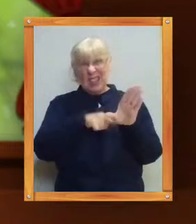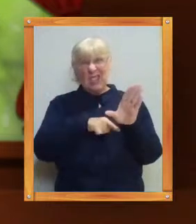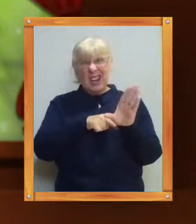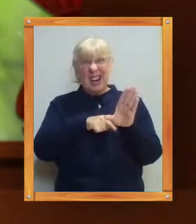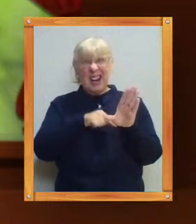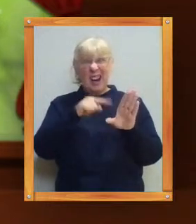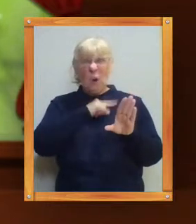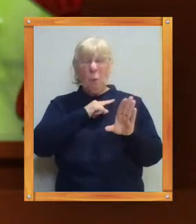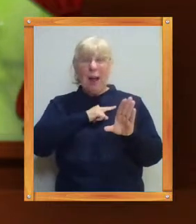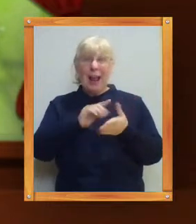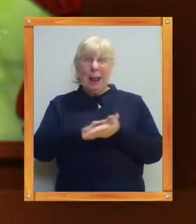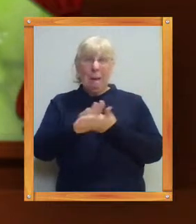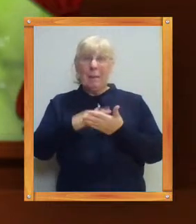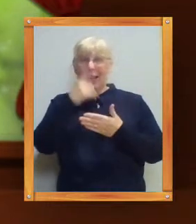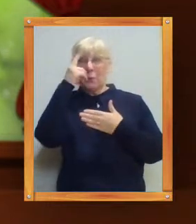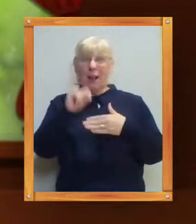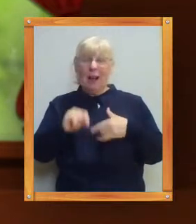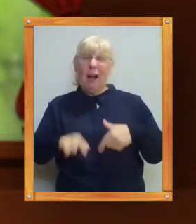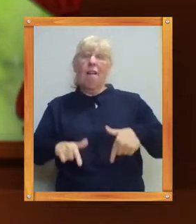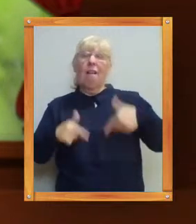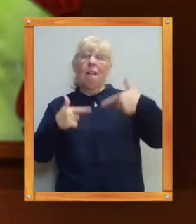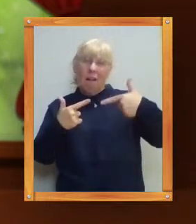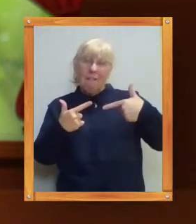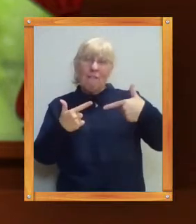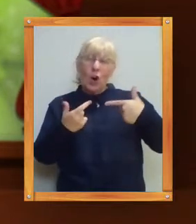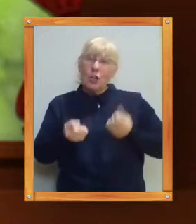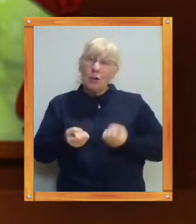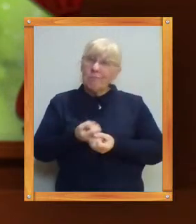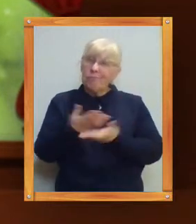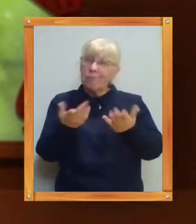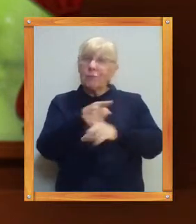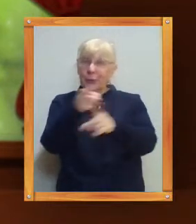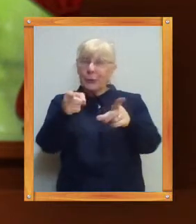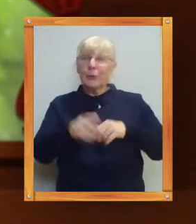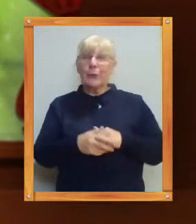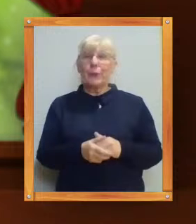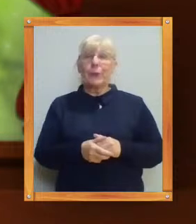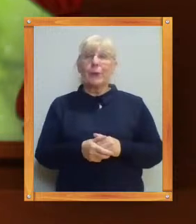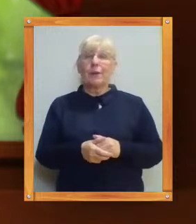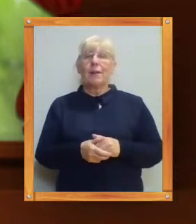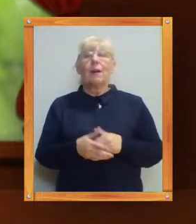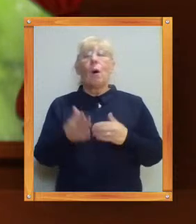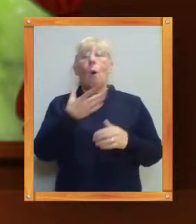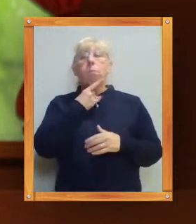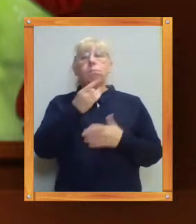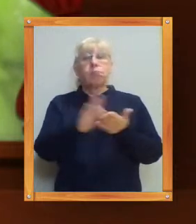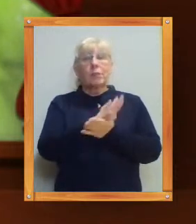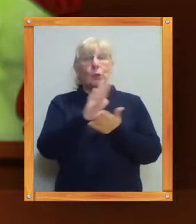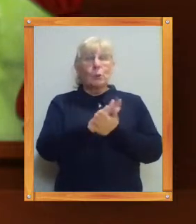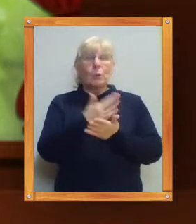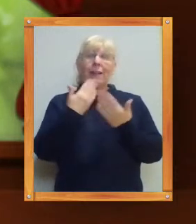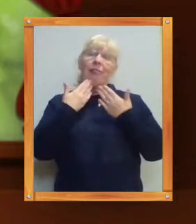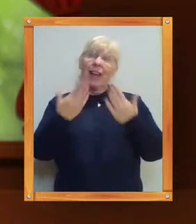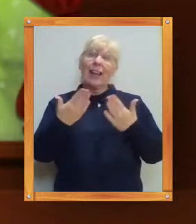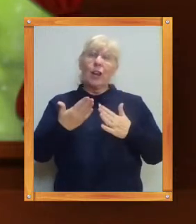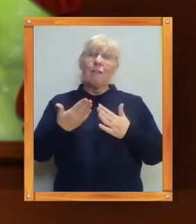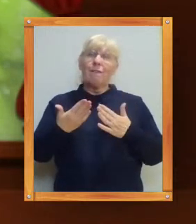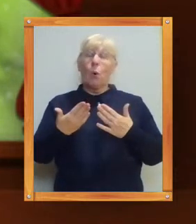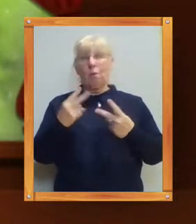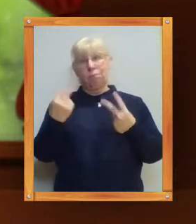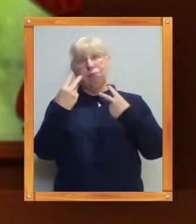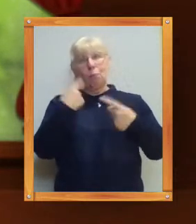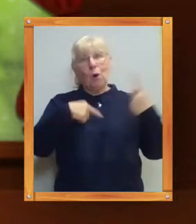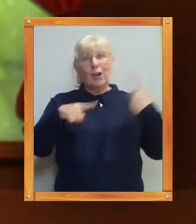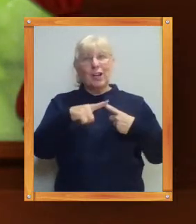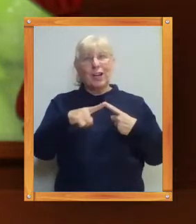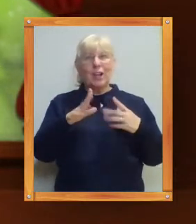you in the way we have delivered it tonight. I hope you've enjoyed it. Thanks for switching us on tonight. I got to get back out into the cold. I'm trying to put